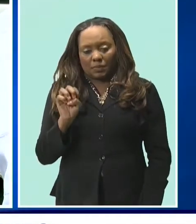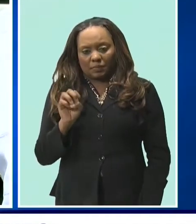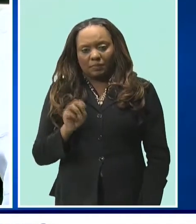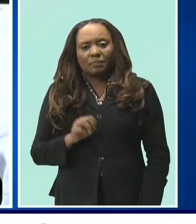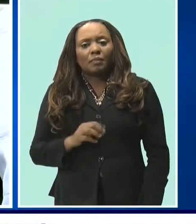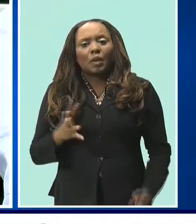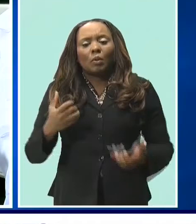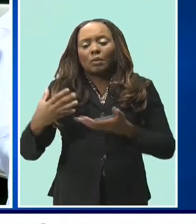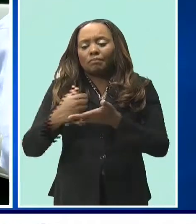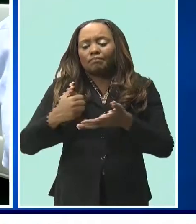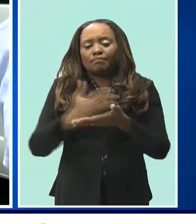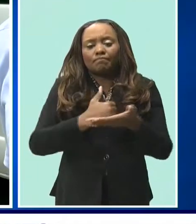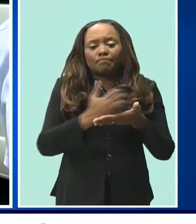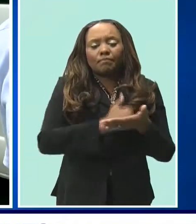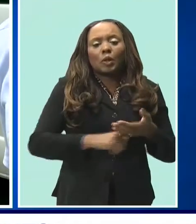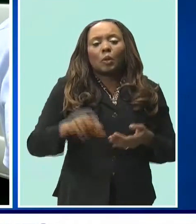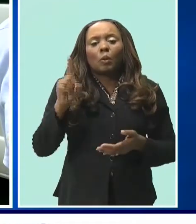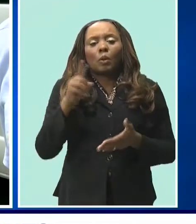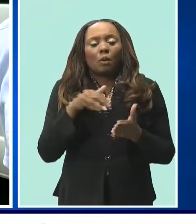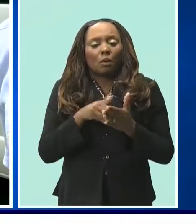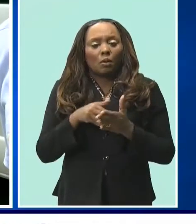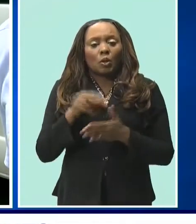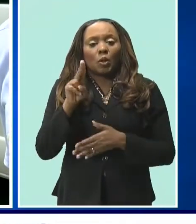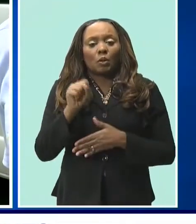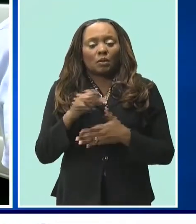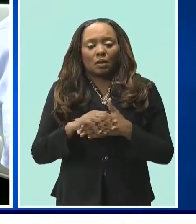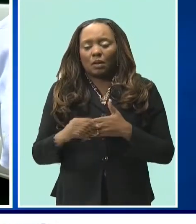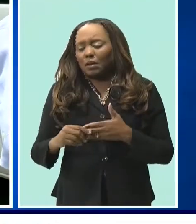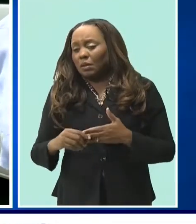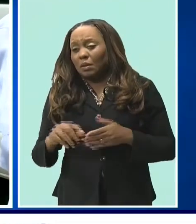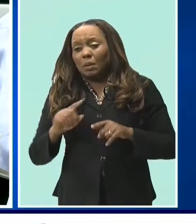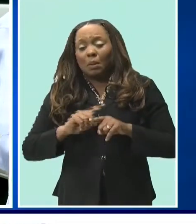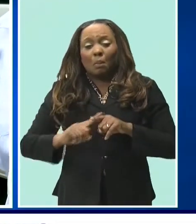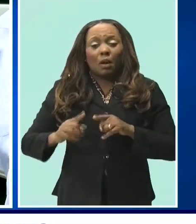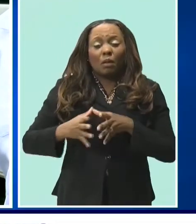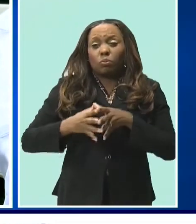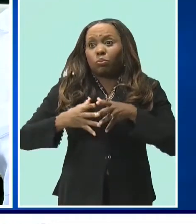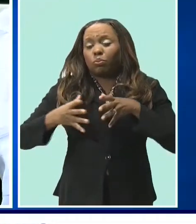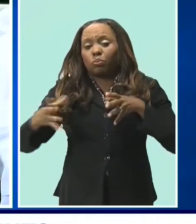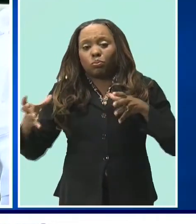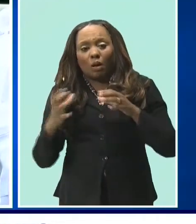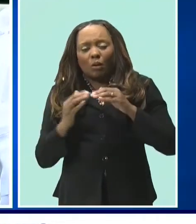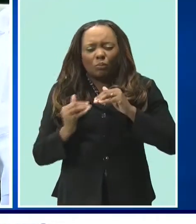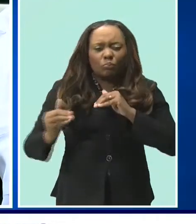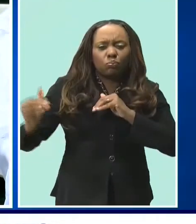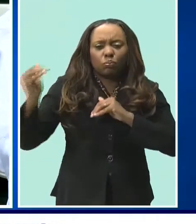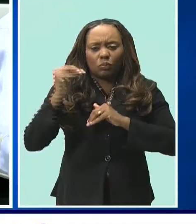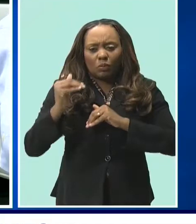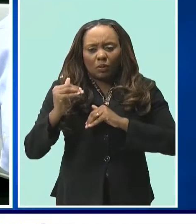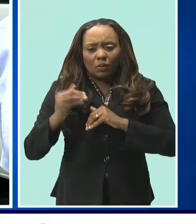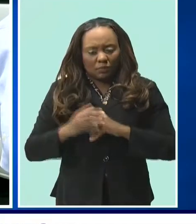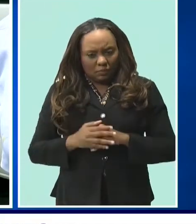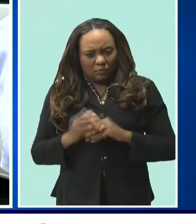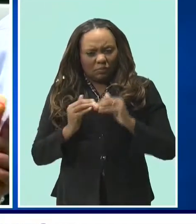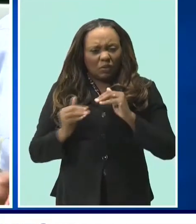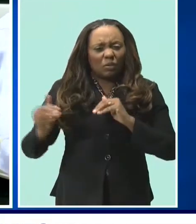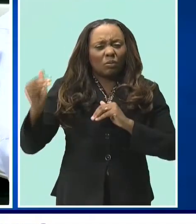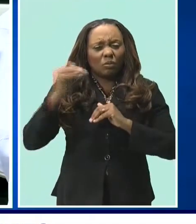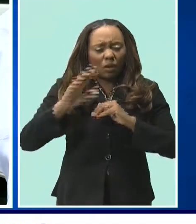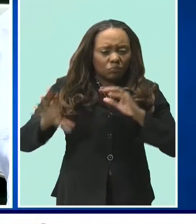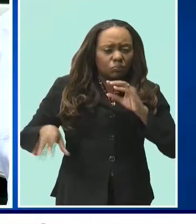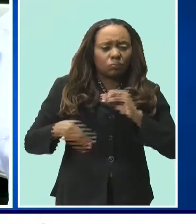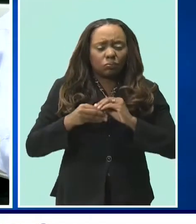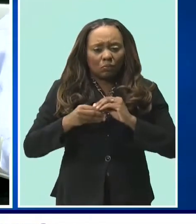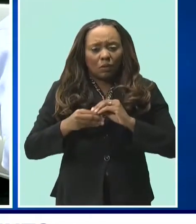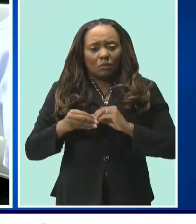$1,000. There was overwhelming response and she was able to surpass that number by $500.